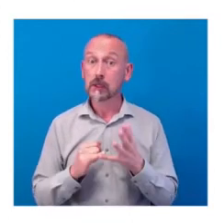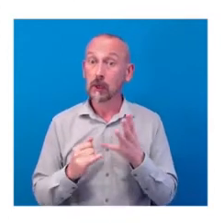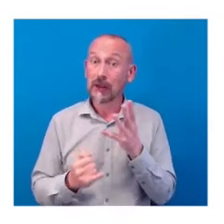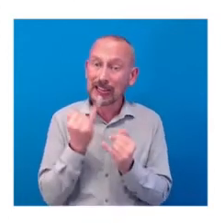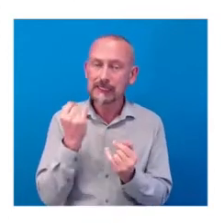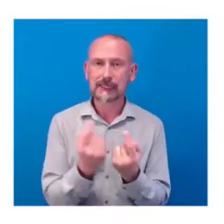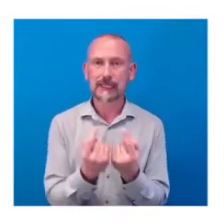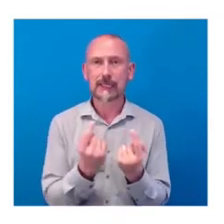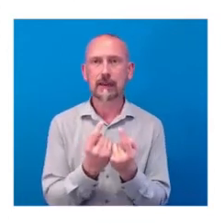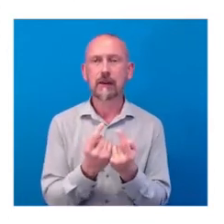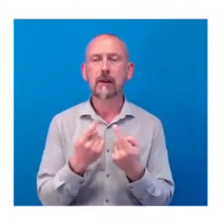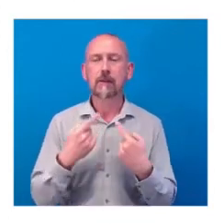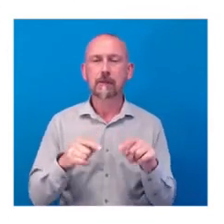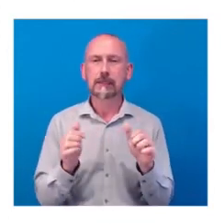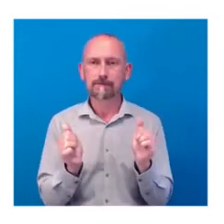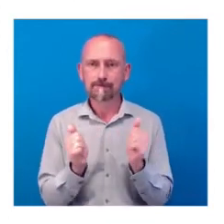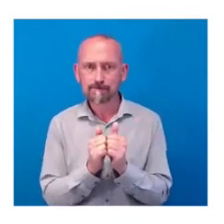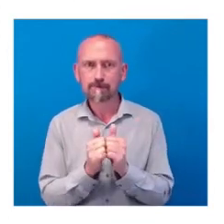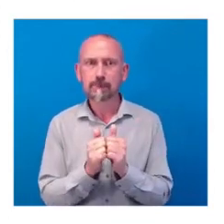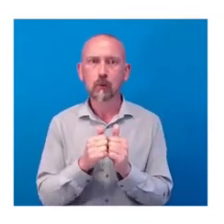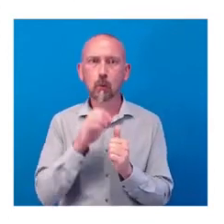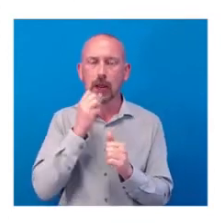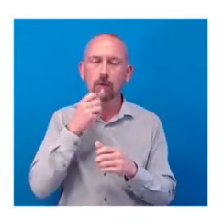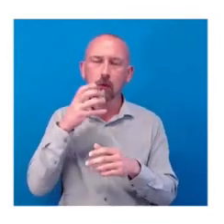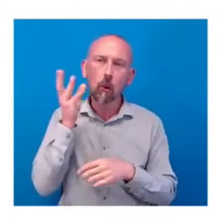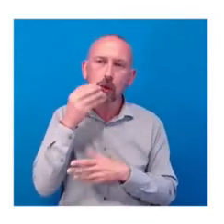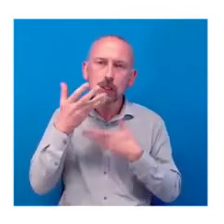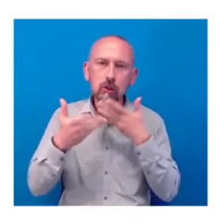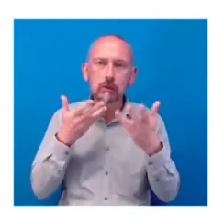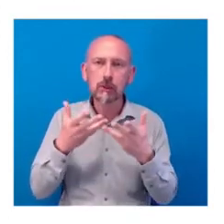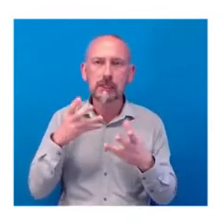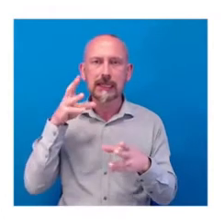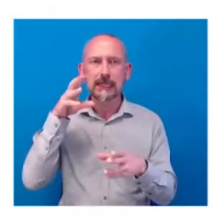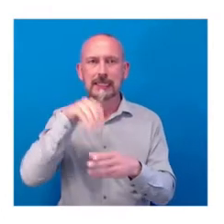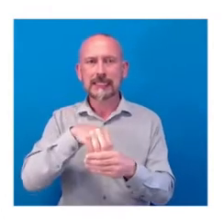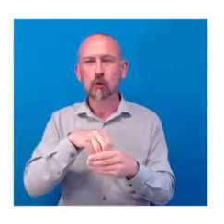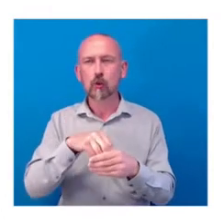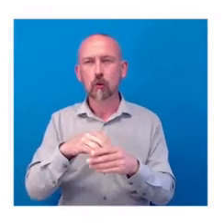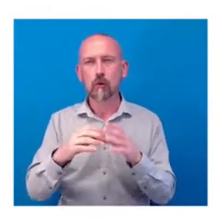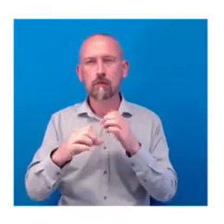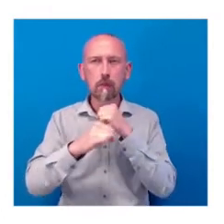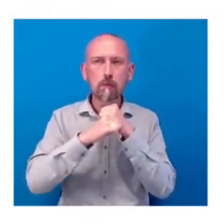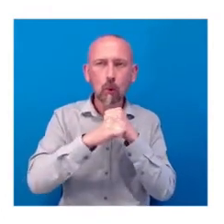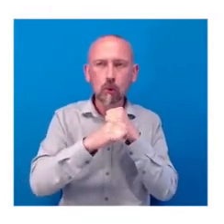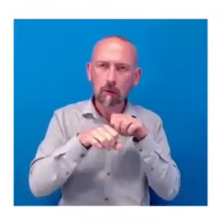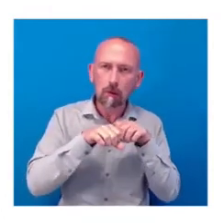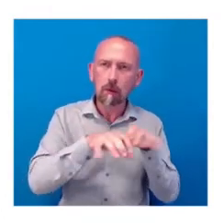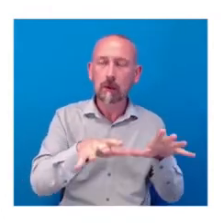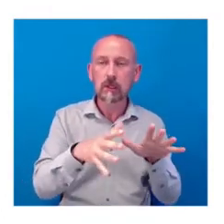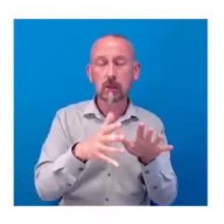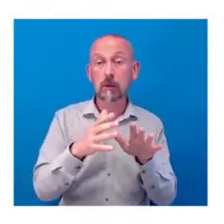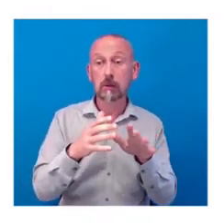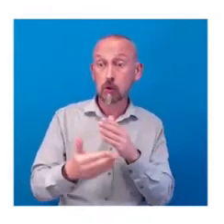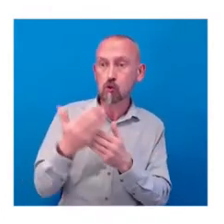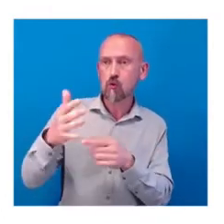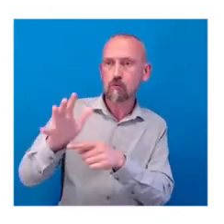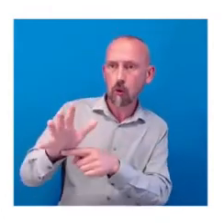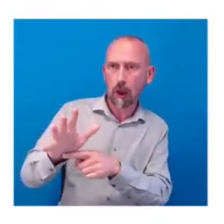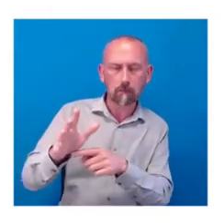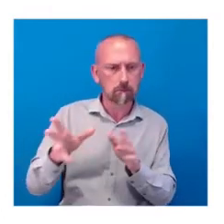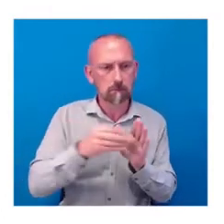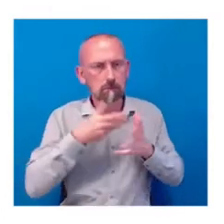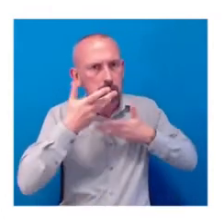delivered on promos on ITV. So that could be program trailers or brand spots. And I think if